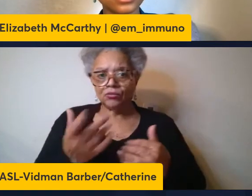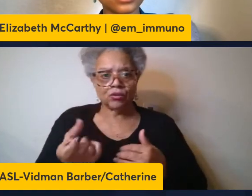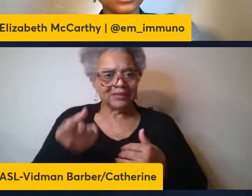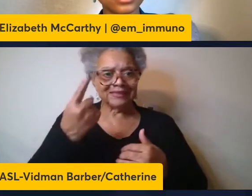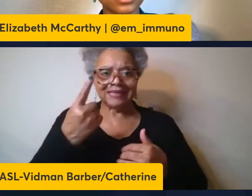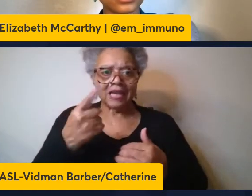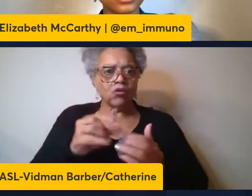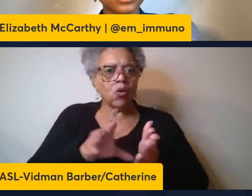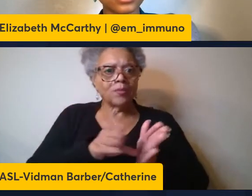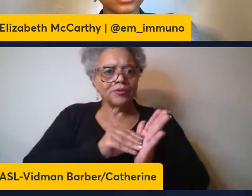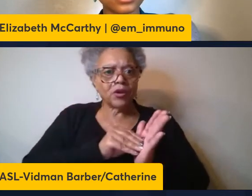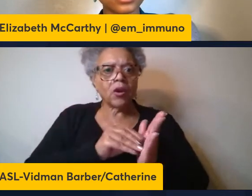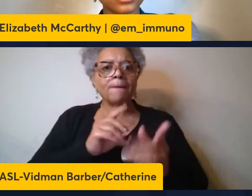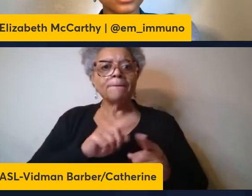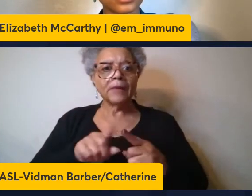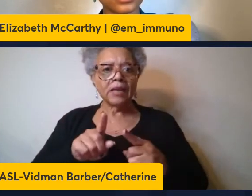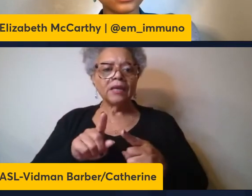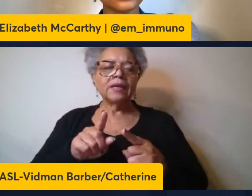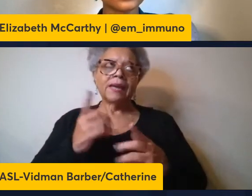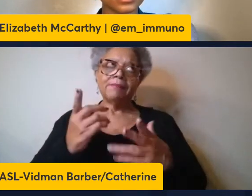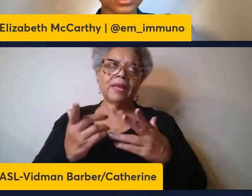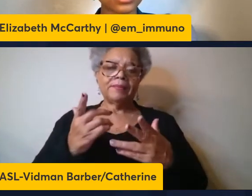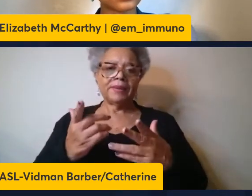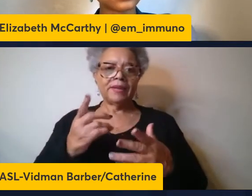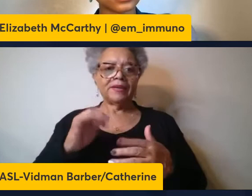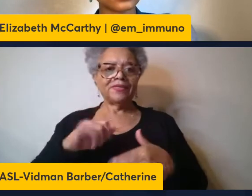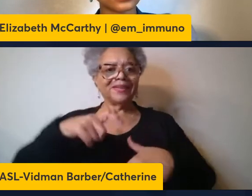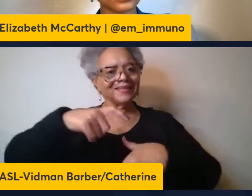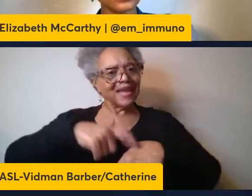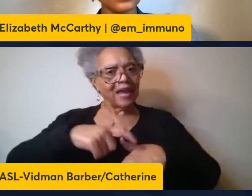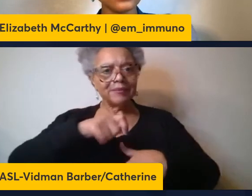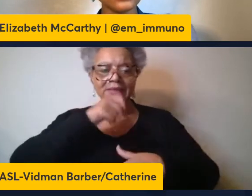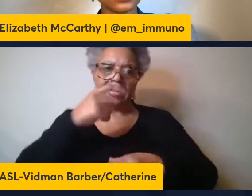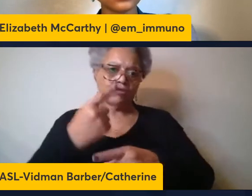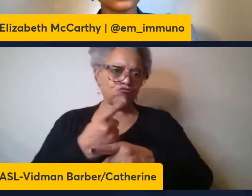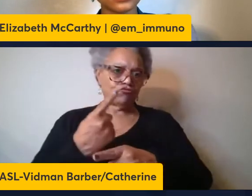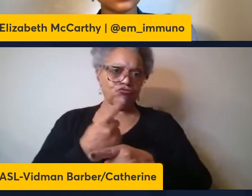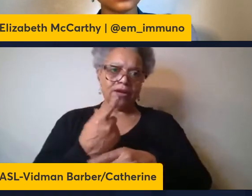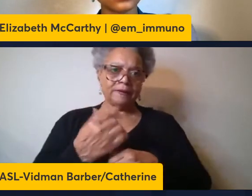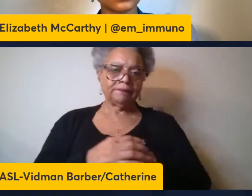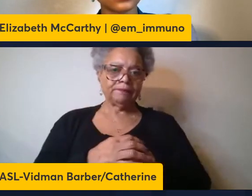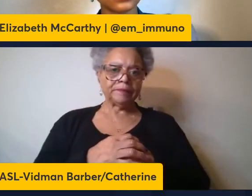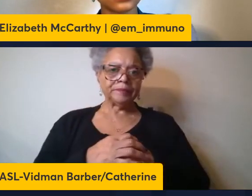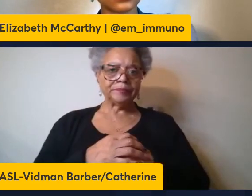absorb. But it just might be like the timing is not right. And I